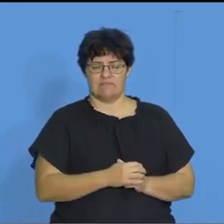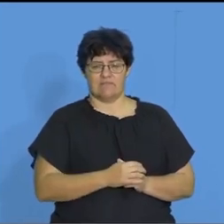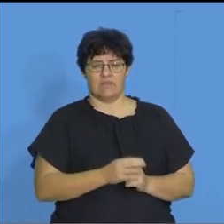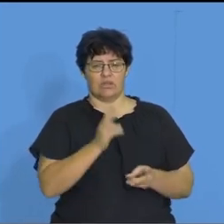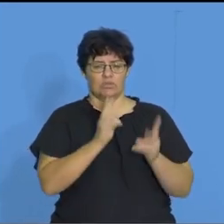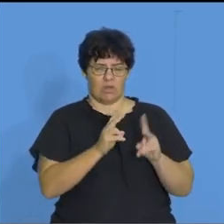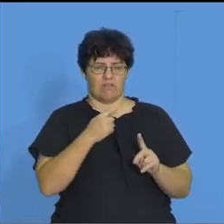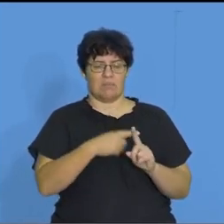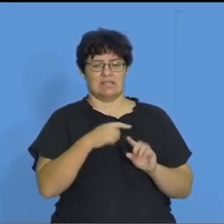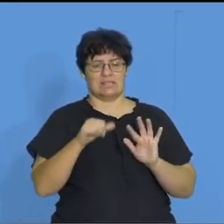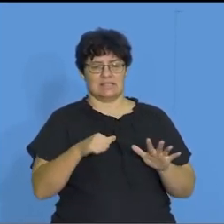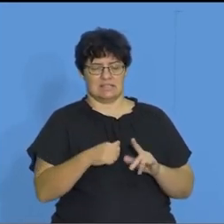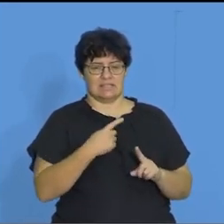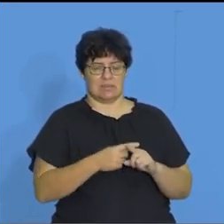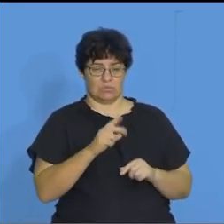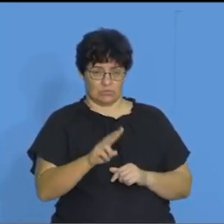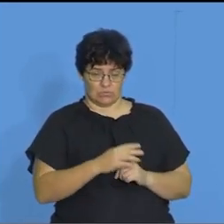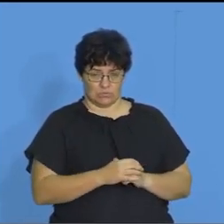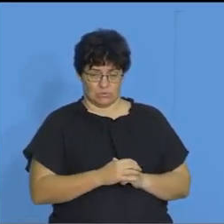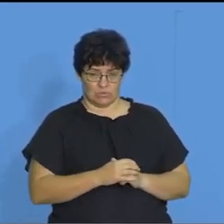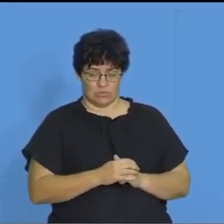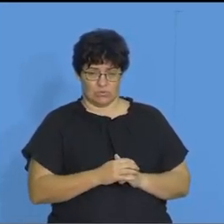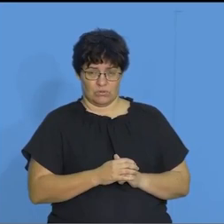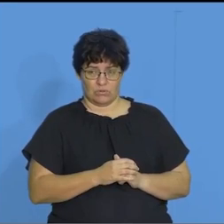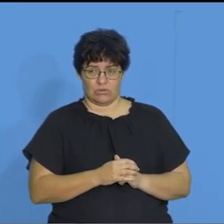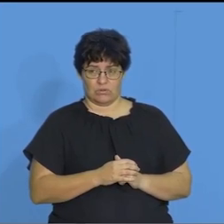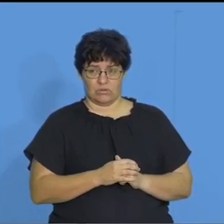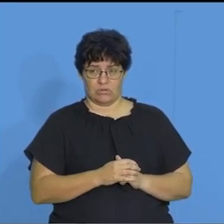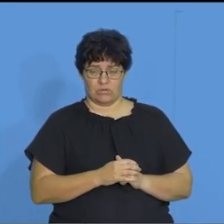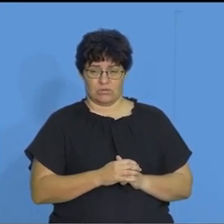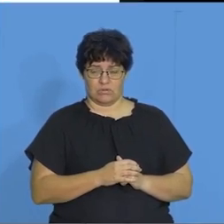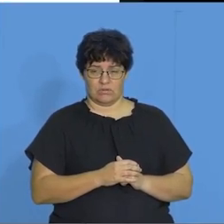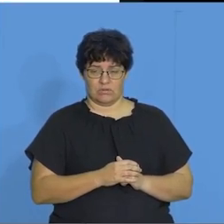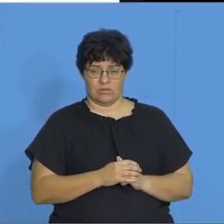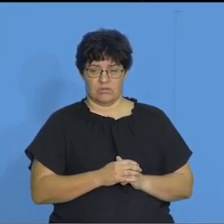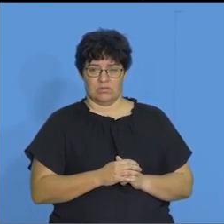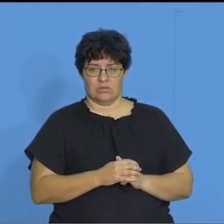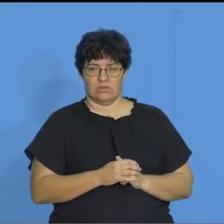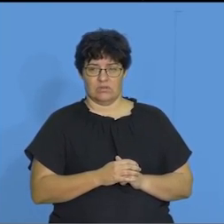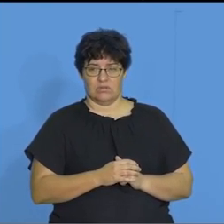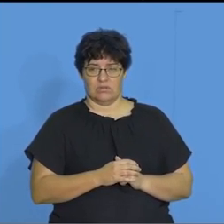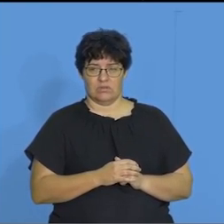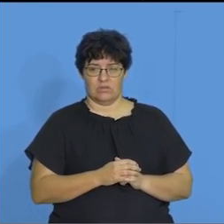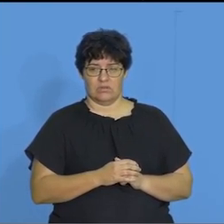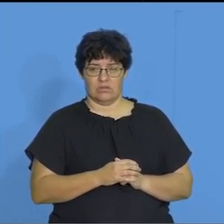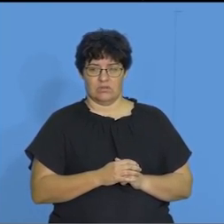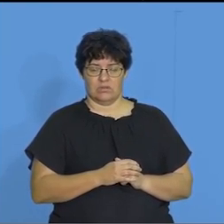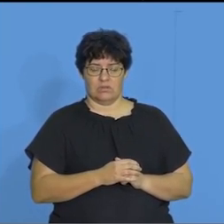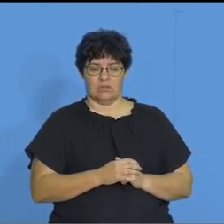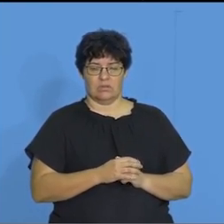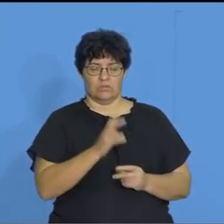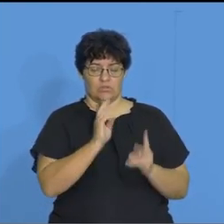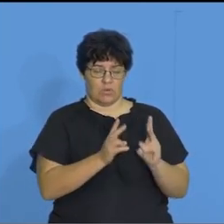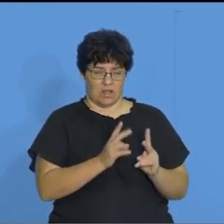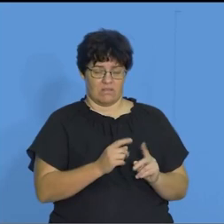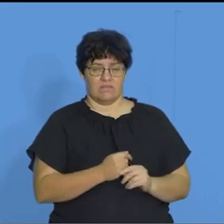It's 12 plus 16 times 2, okay? Which gives us, just to verify that, 12 is